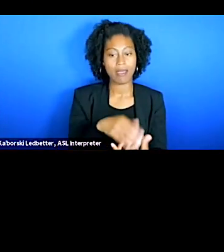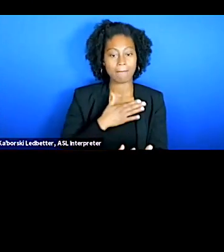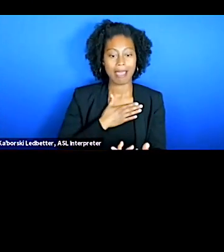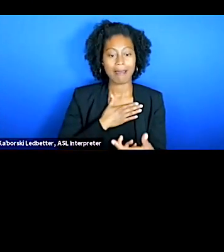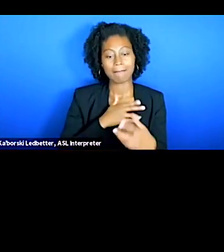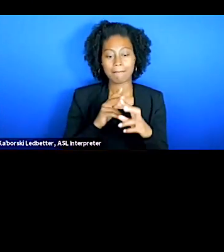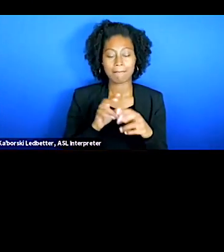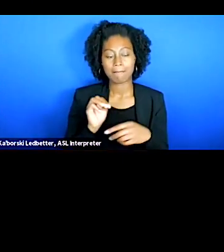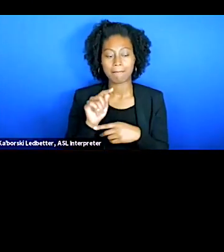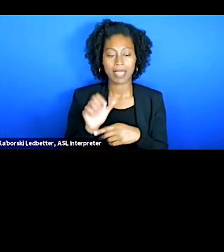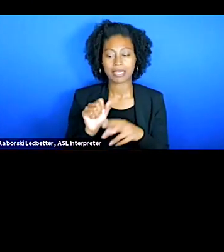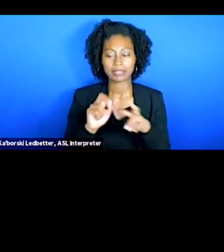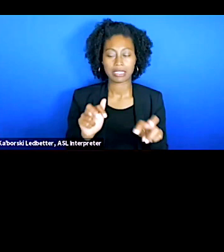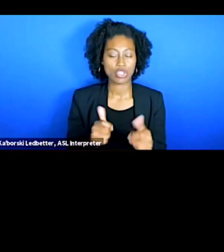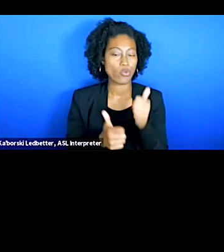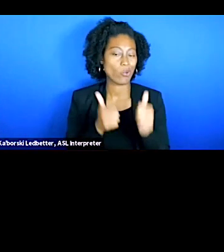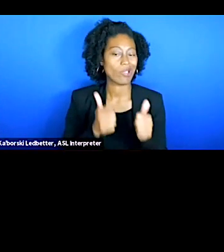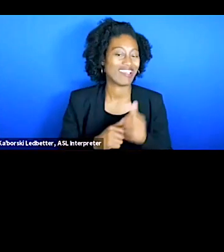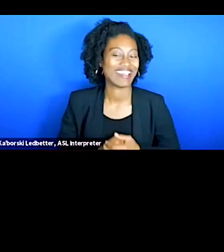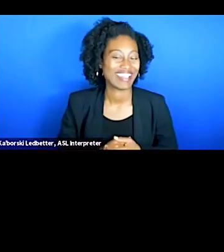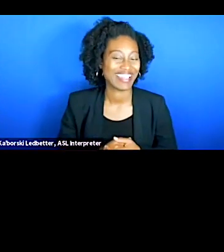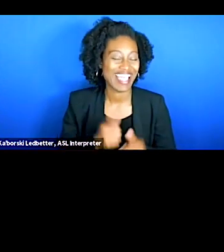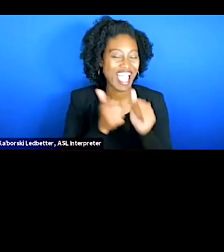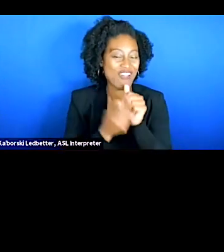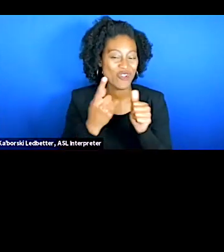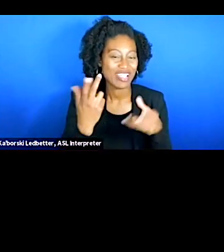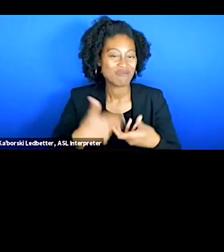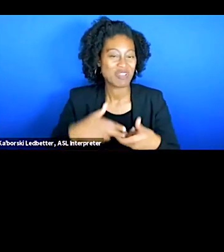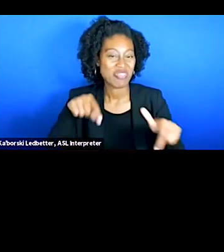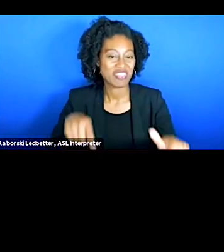metasynthesis. Everyone can participate in this poll.